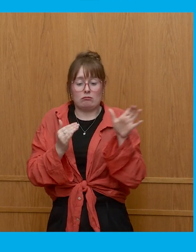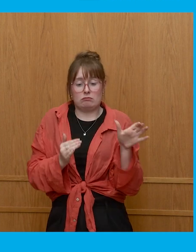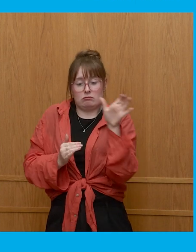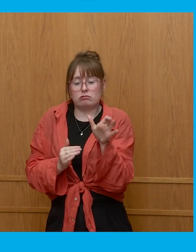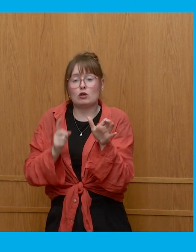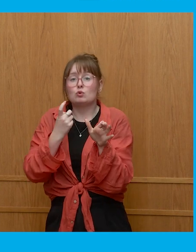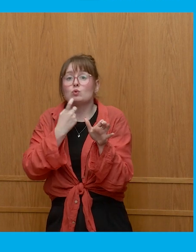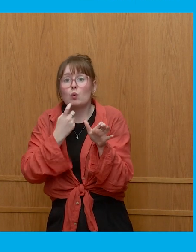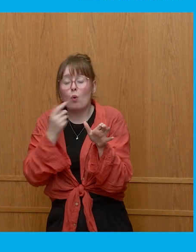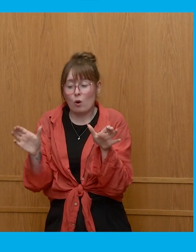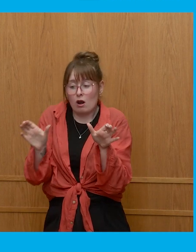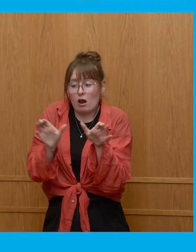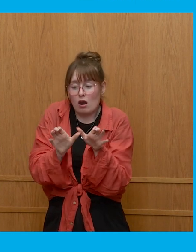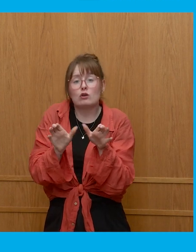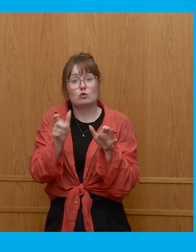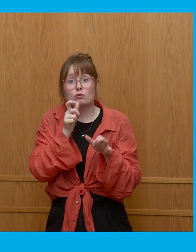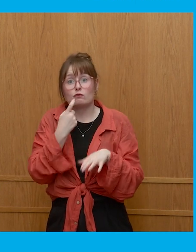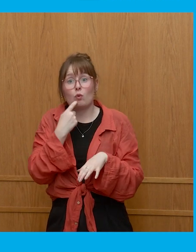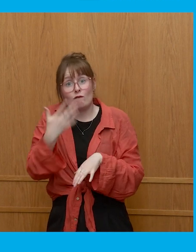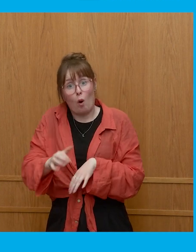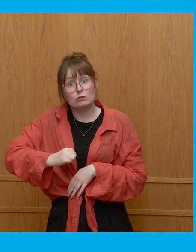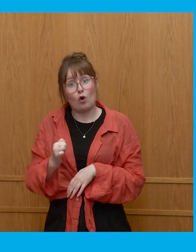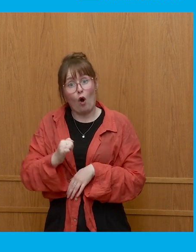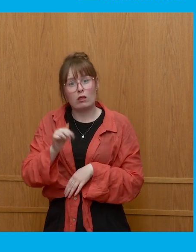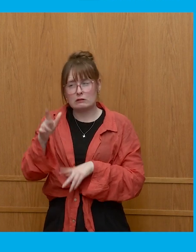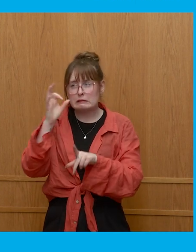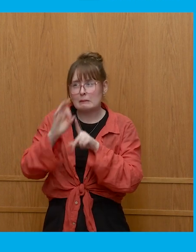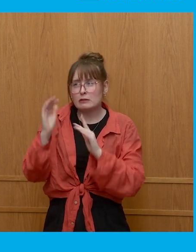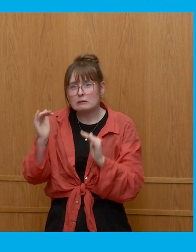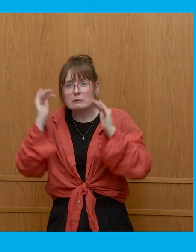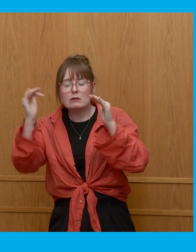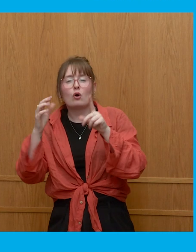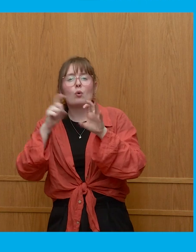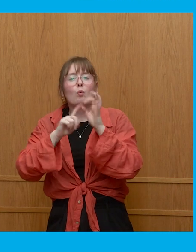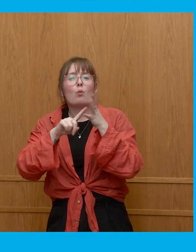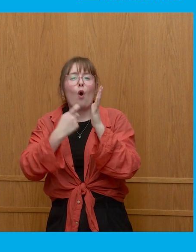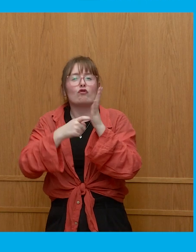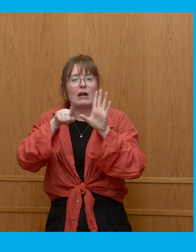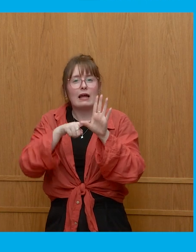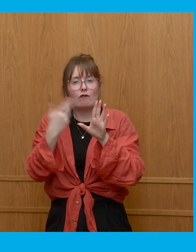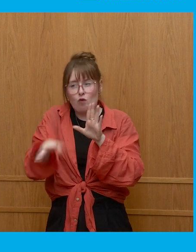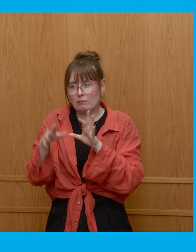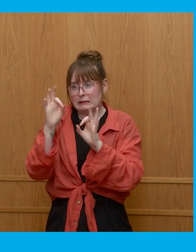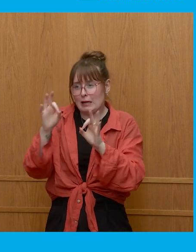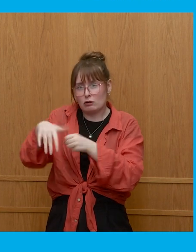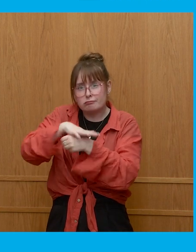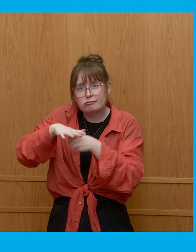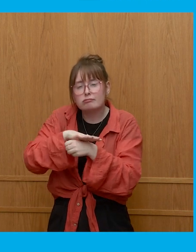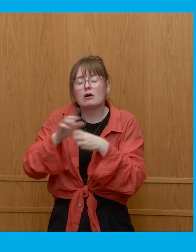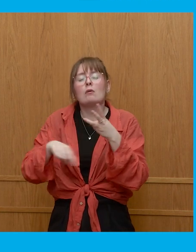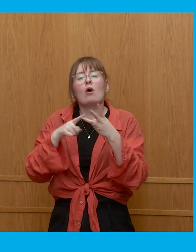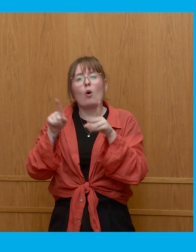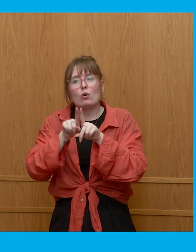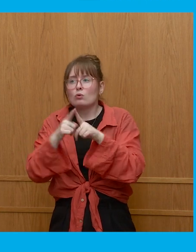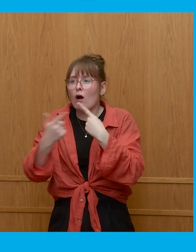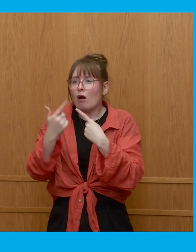is a stone coming from Scotland, which has a special quarry. And then next to another stone, which was